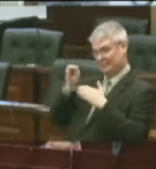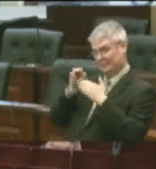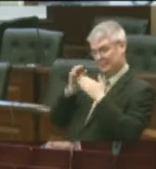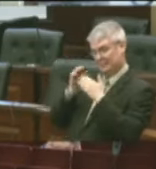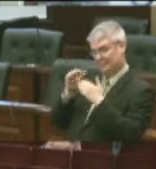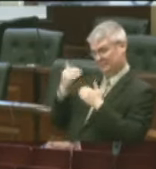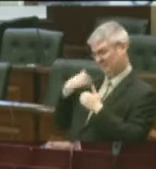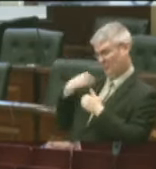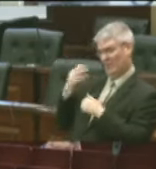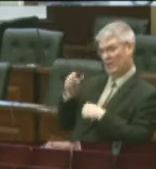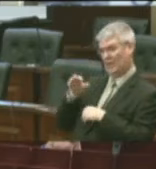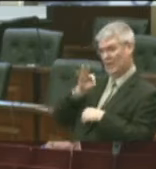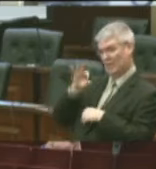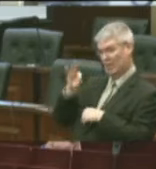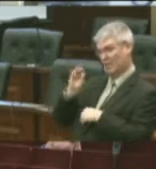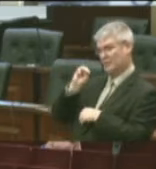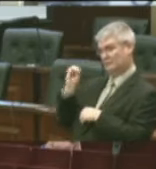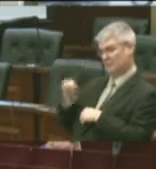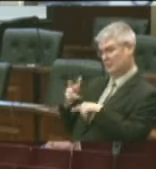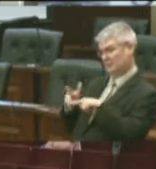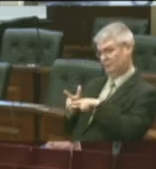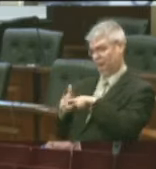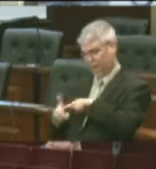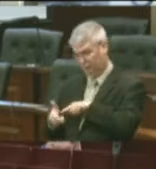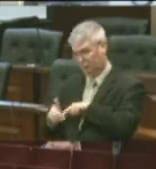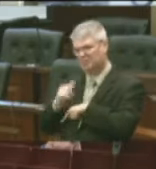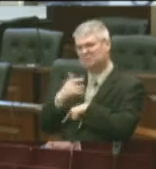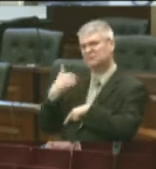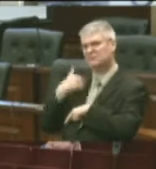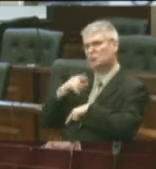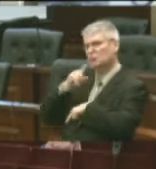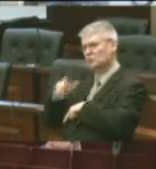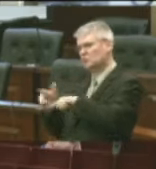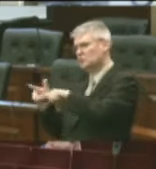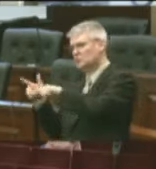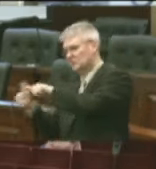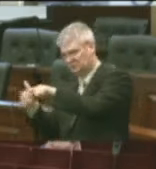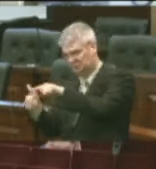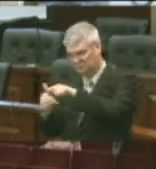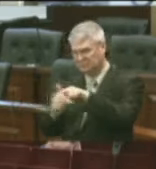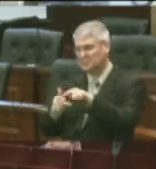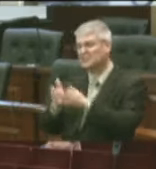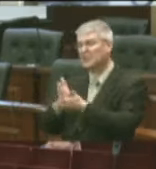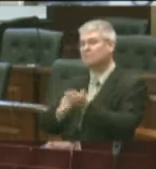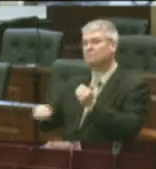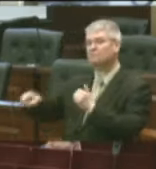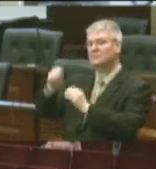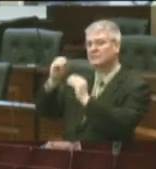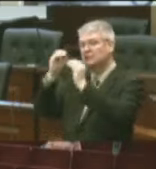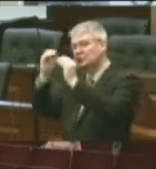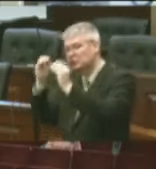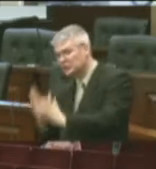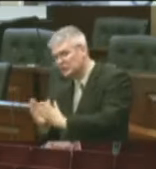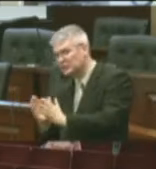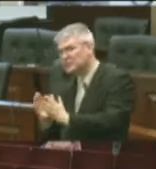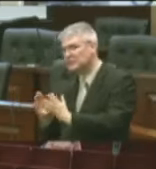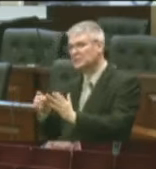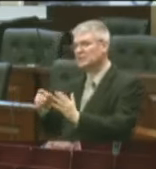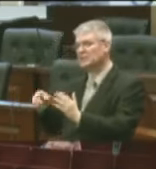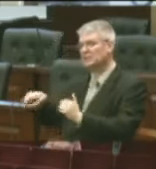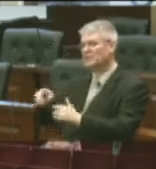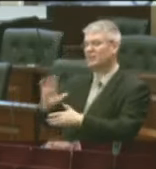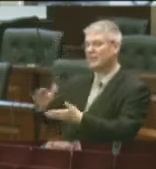were going to take place, starting with teacher salaries and delaying the career ladder. With this $99 million, does that reverse all